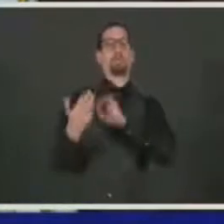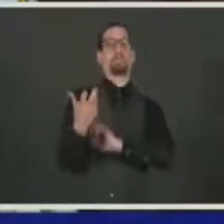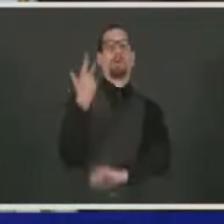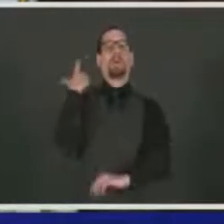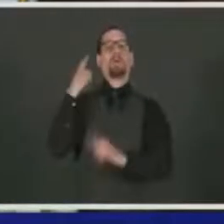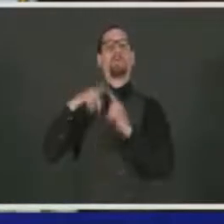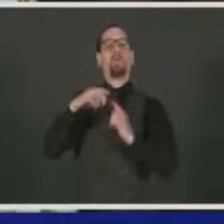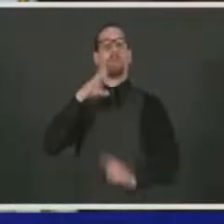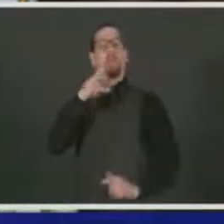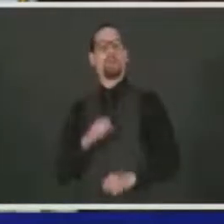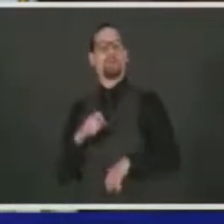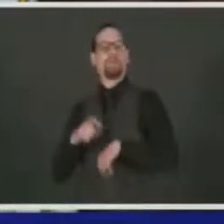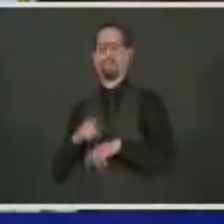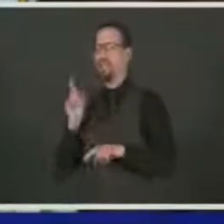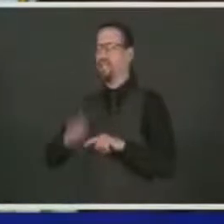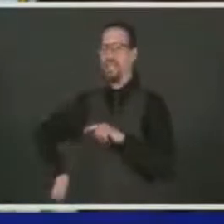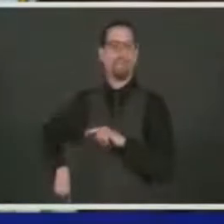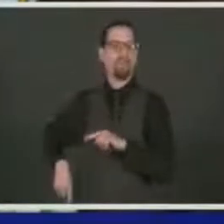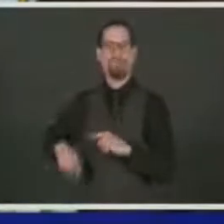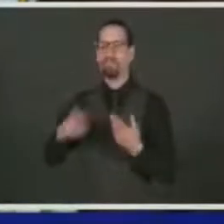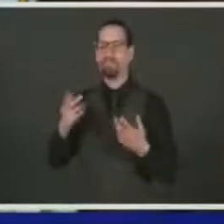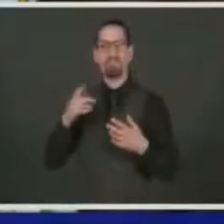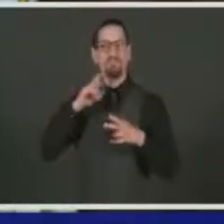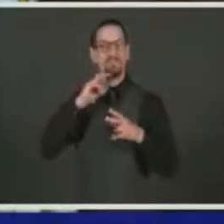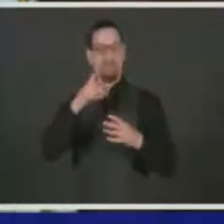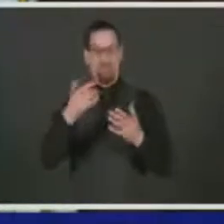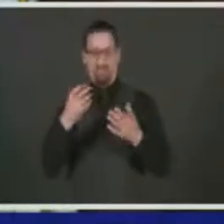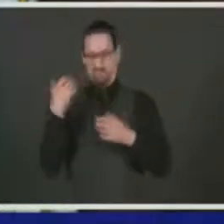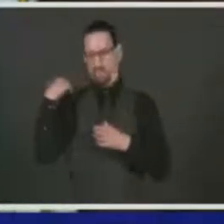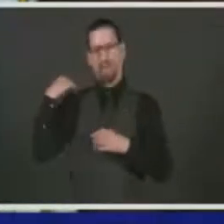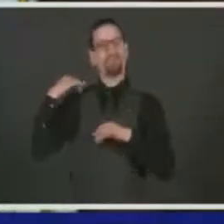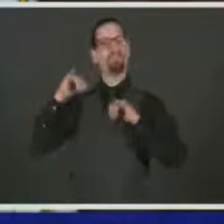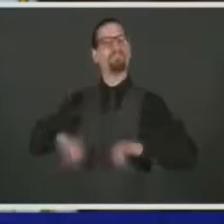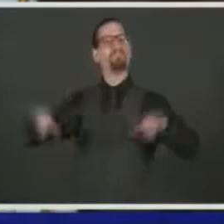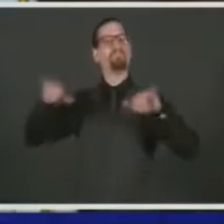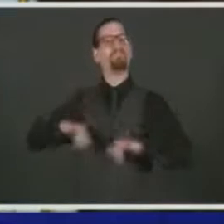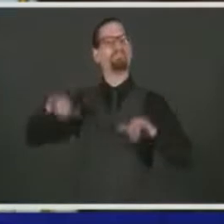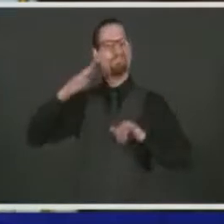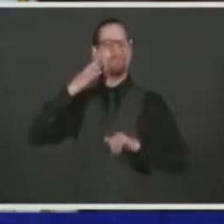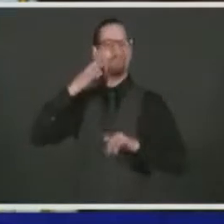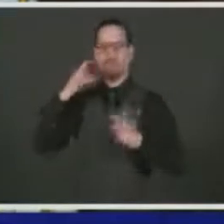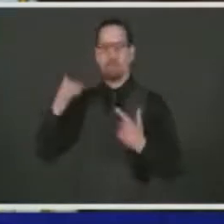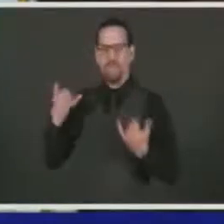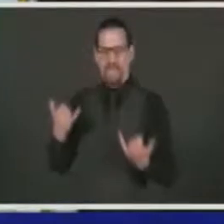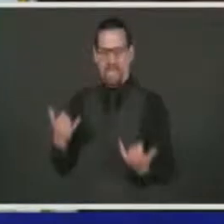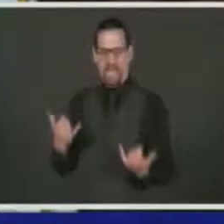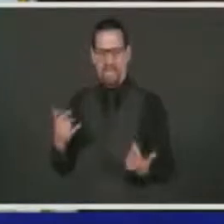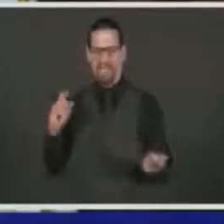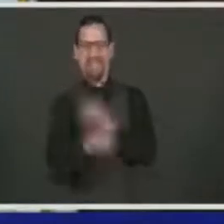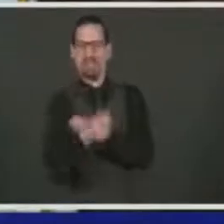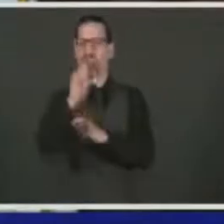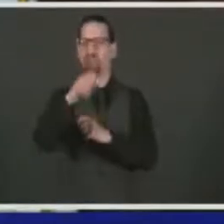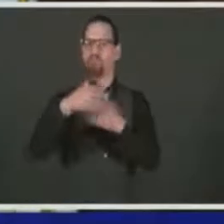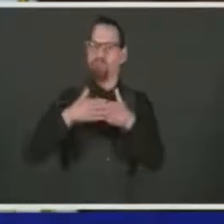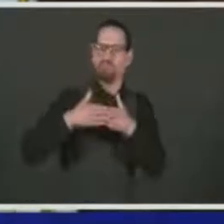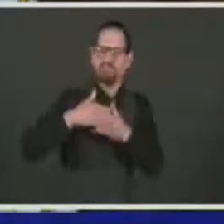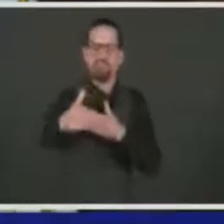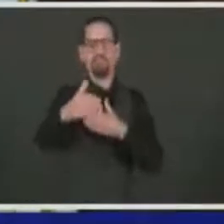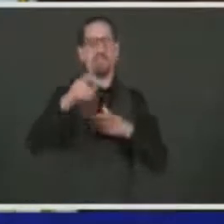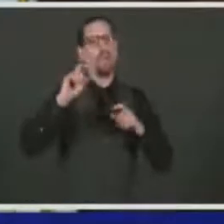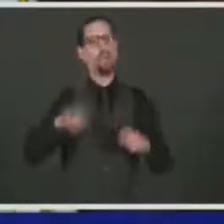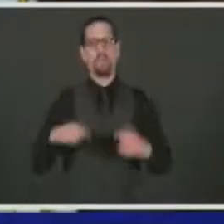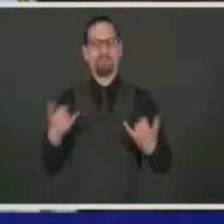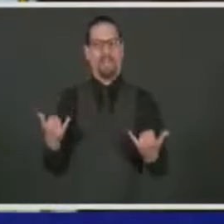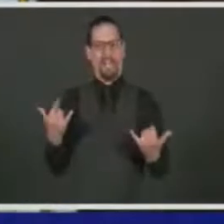be normal the way it used to be. And it's on us to make sure that the way it is in a